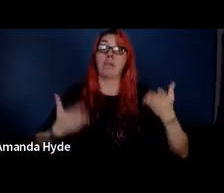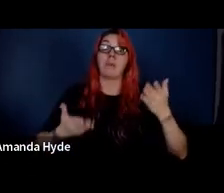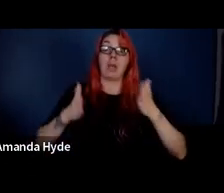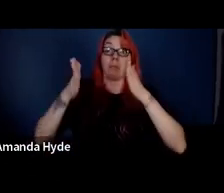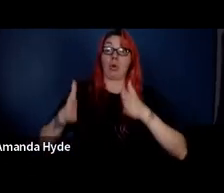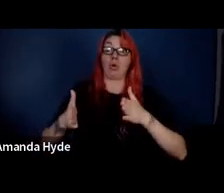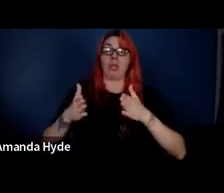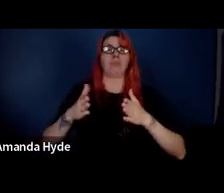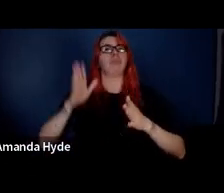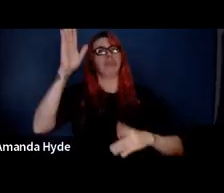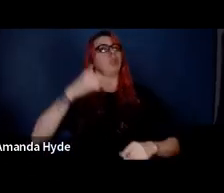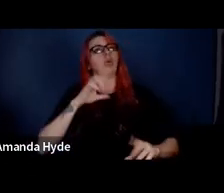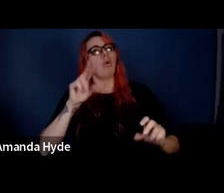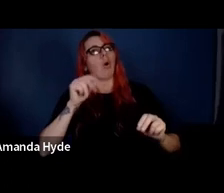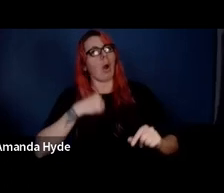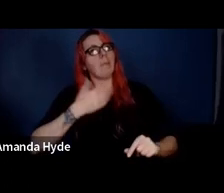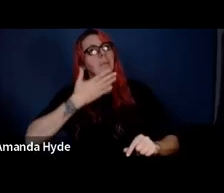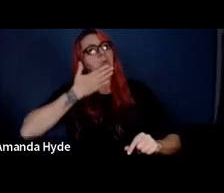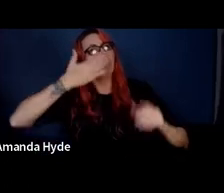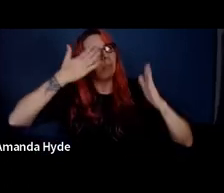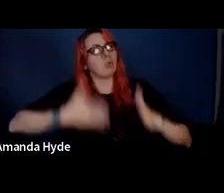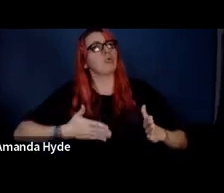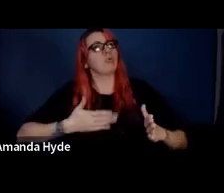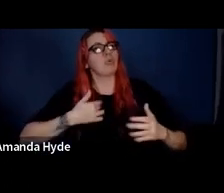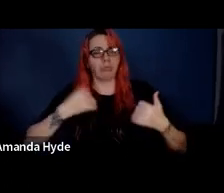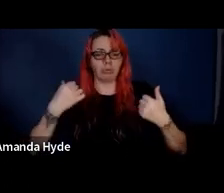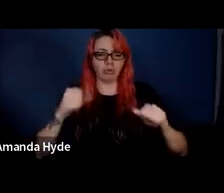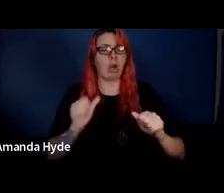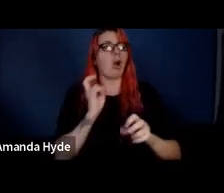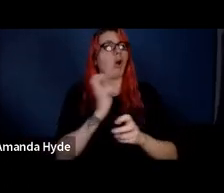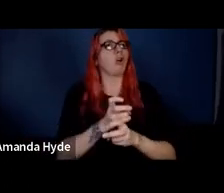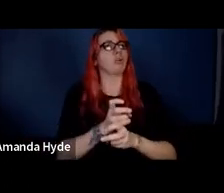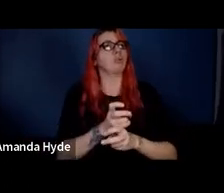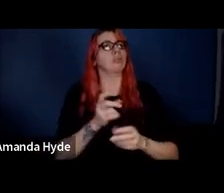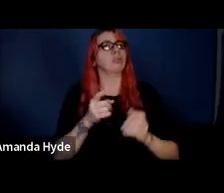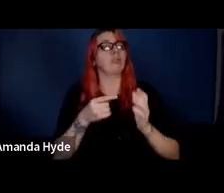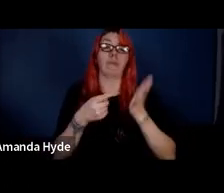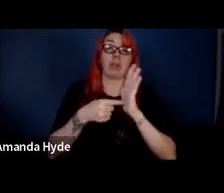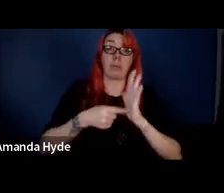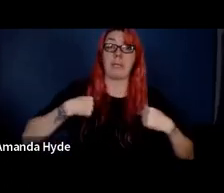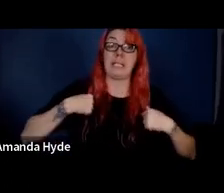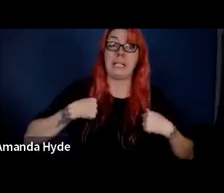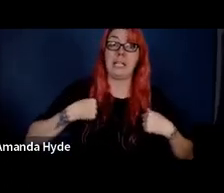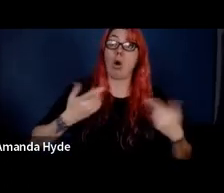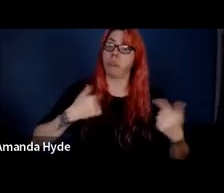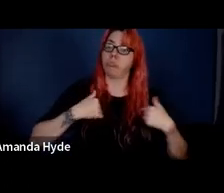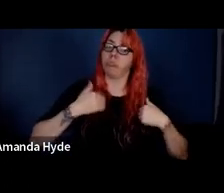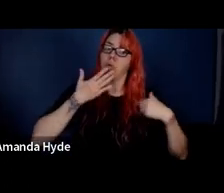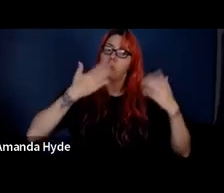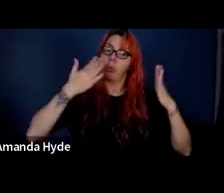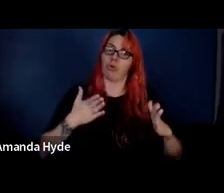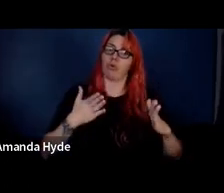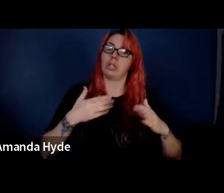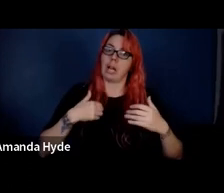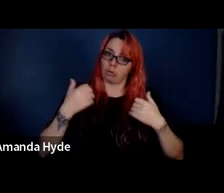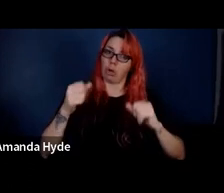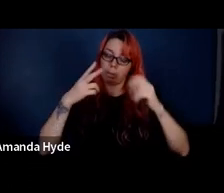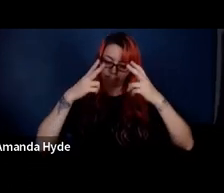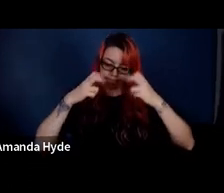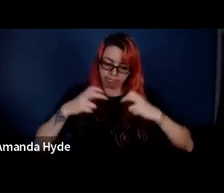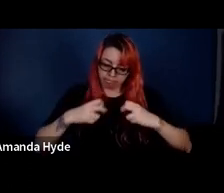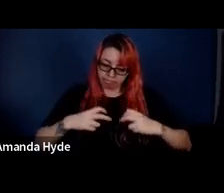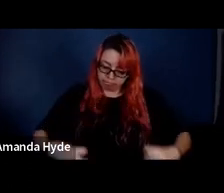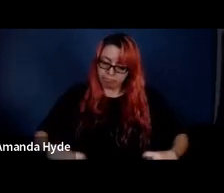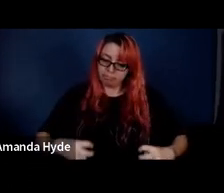trying to be on a journey of unpacking, issues and doing my own self-reflection work. But on occasion,